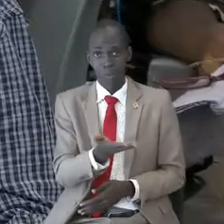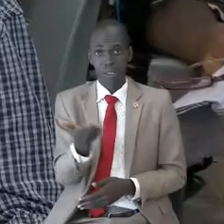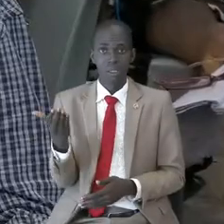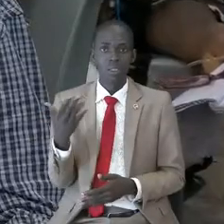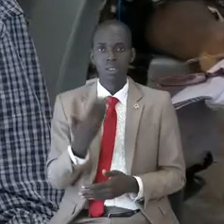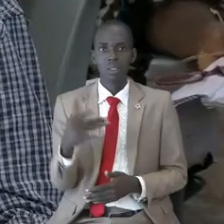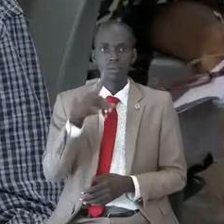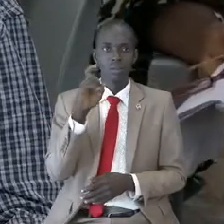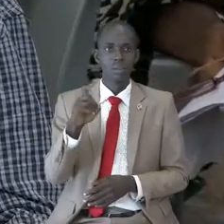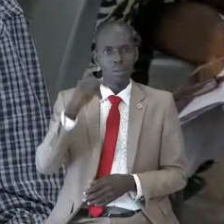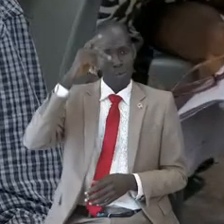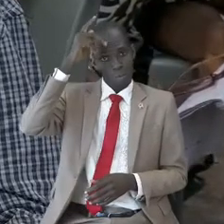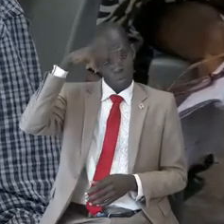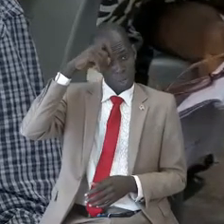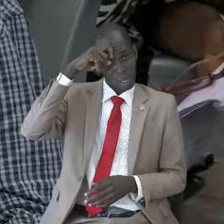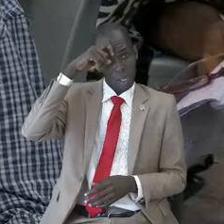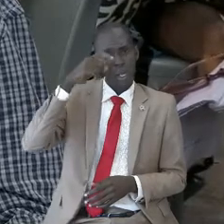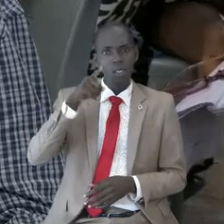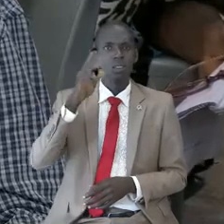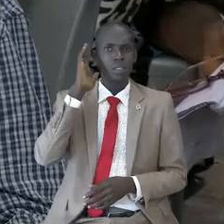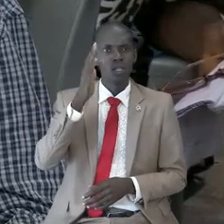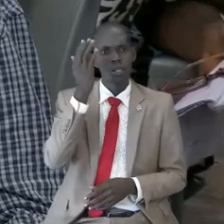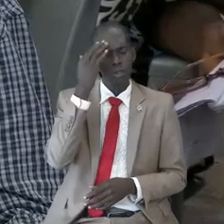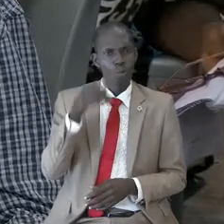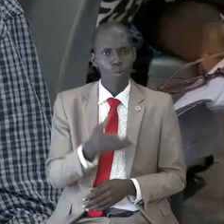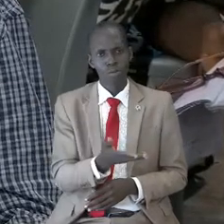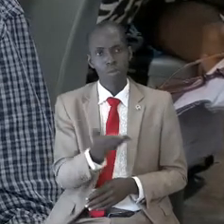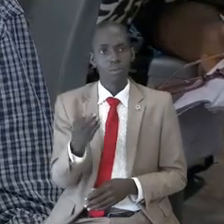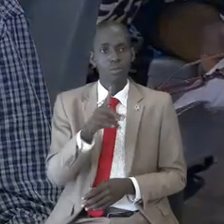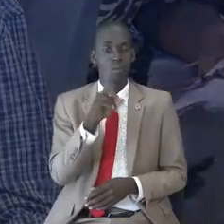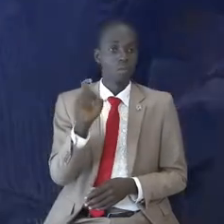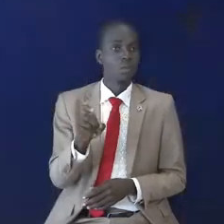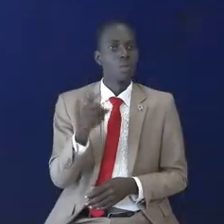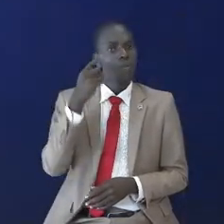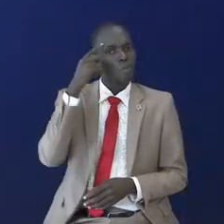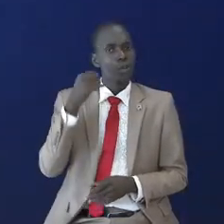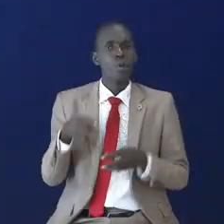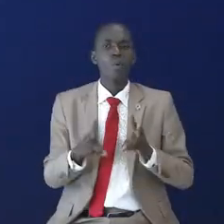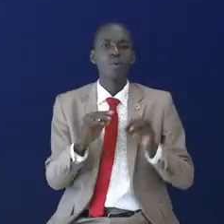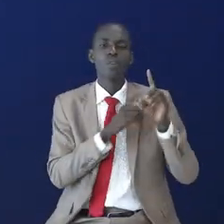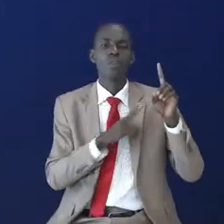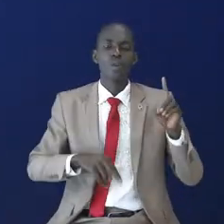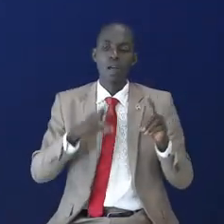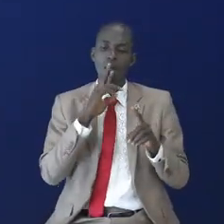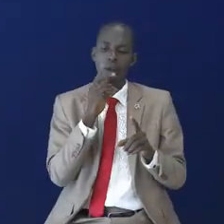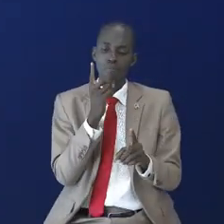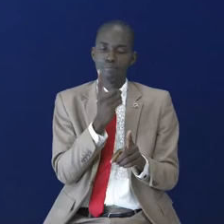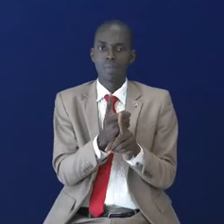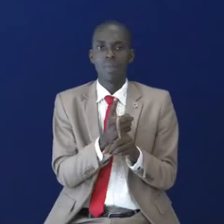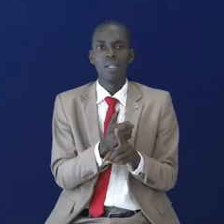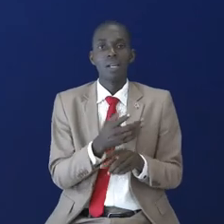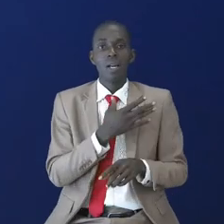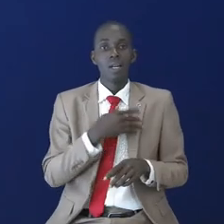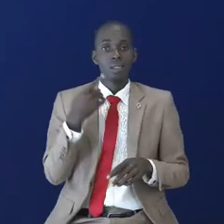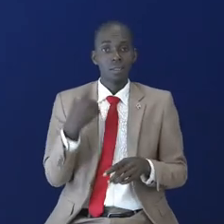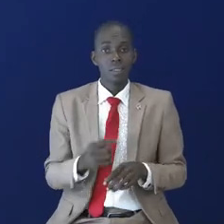prudent, and he shall know them, for the ways of the Lord are right, and the